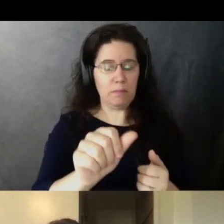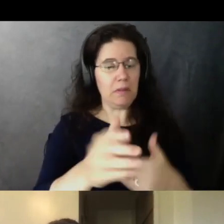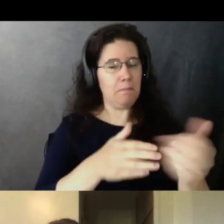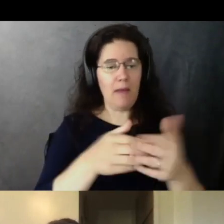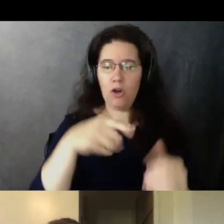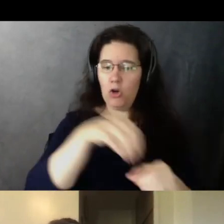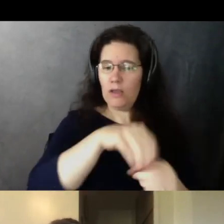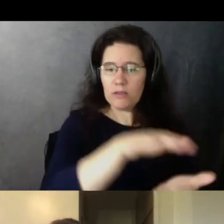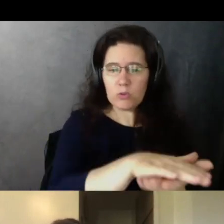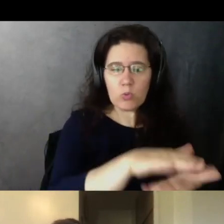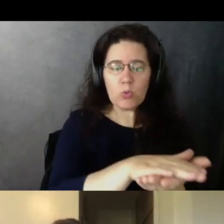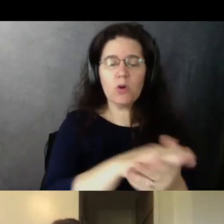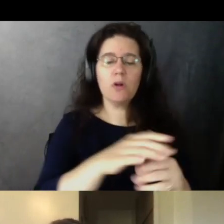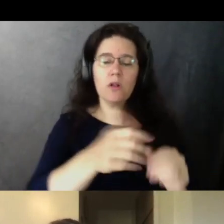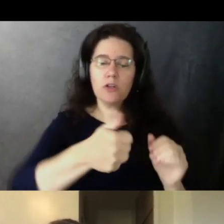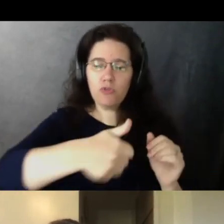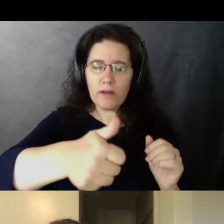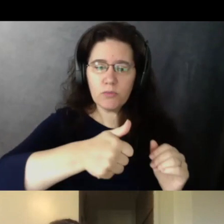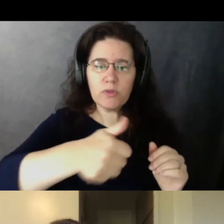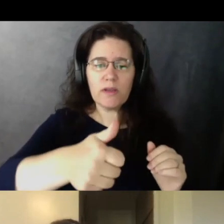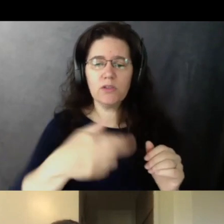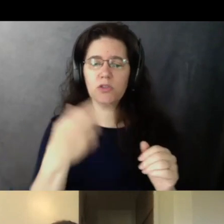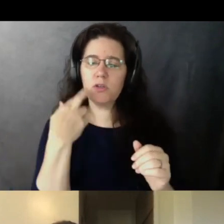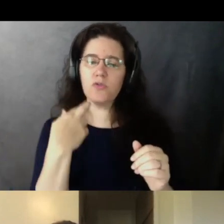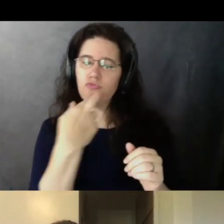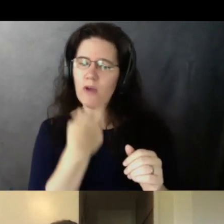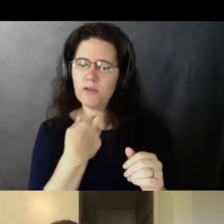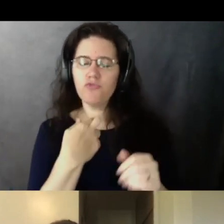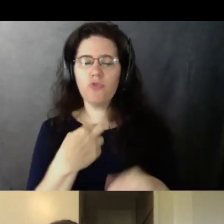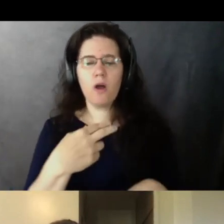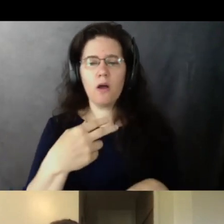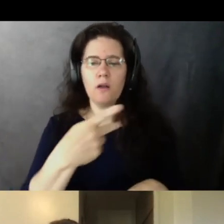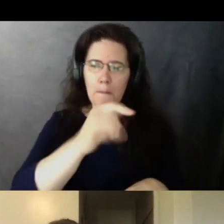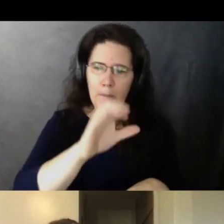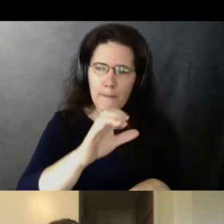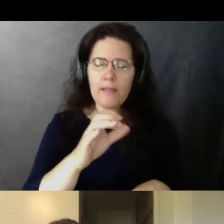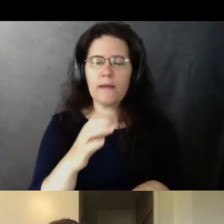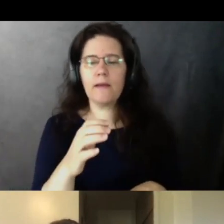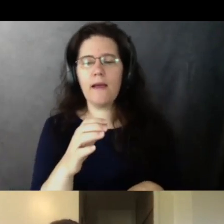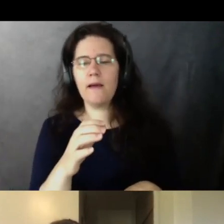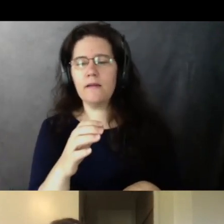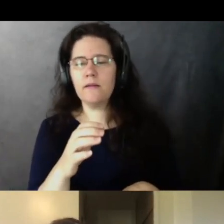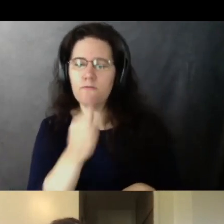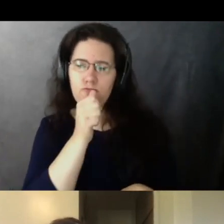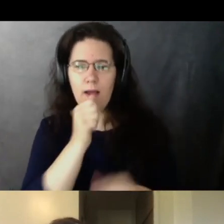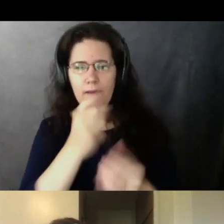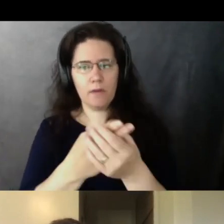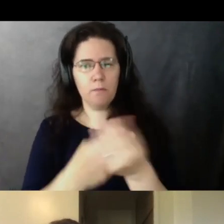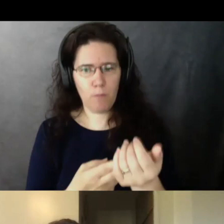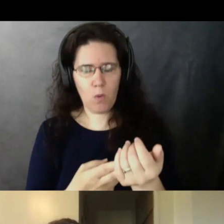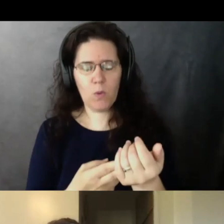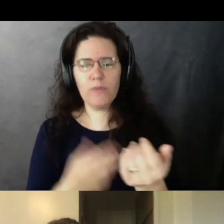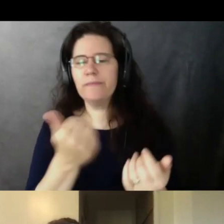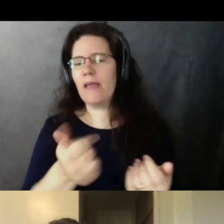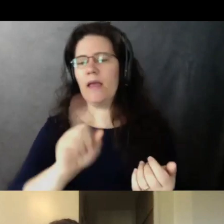transportation, restaurants, both public and private places that provide